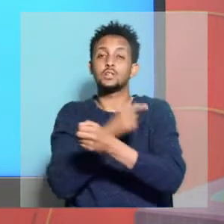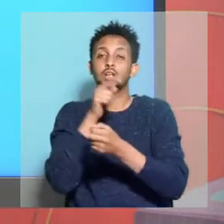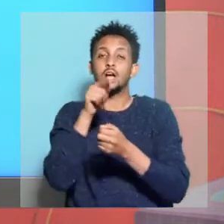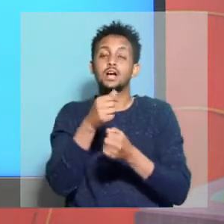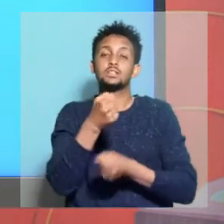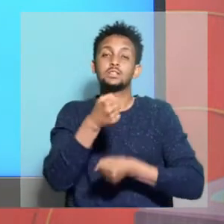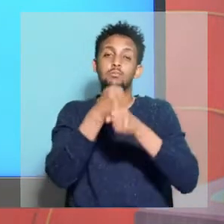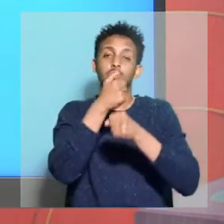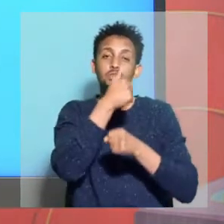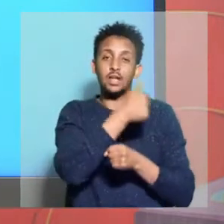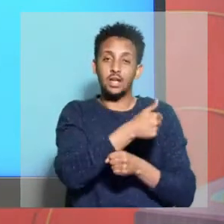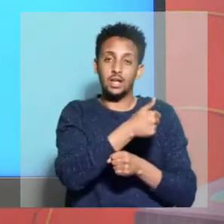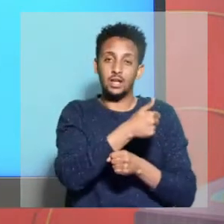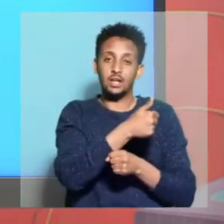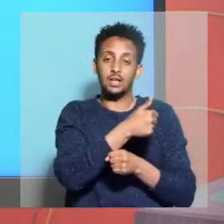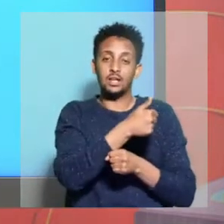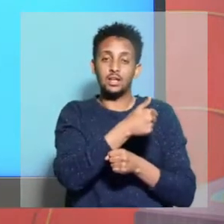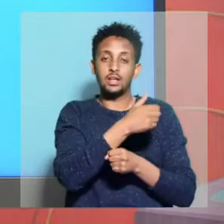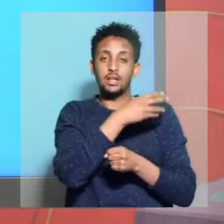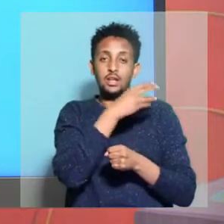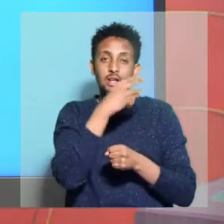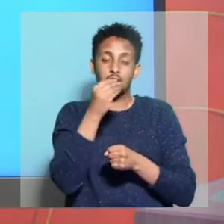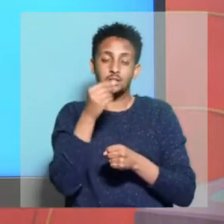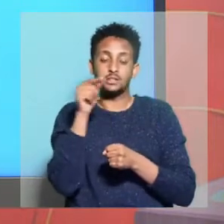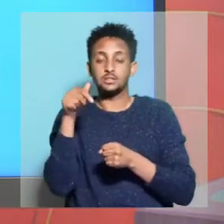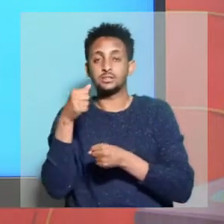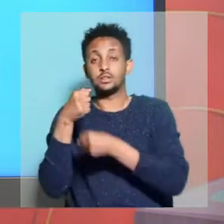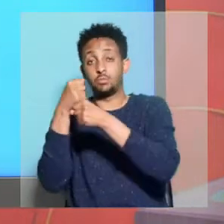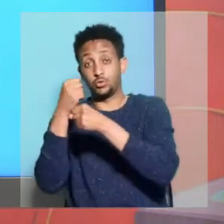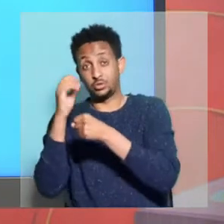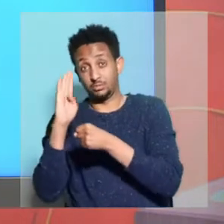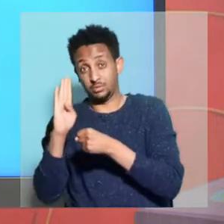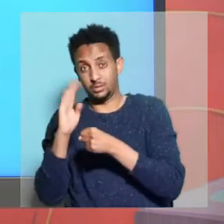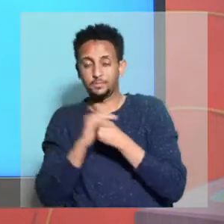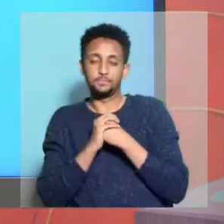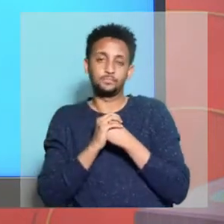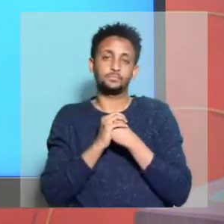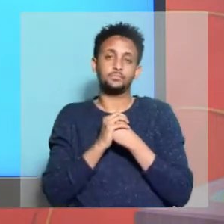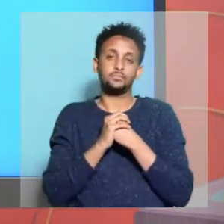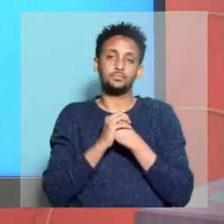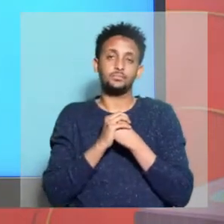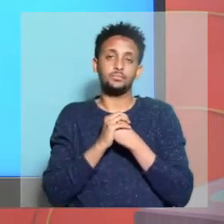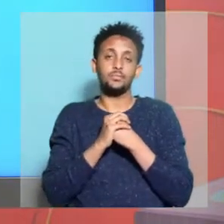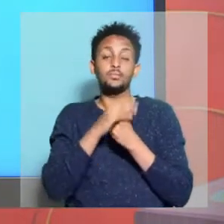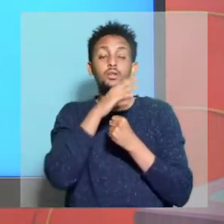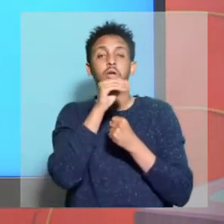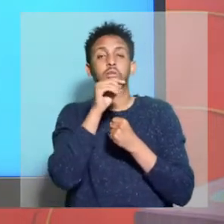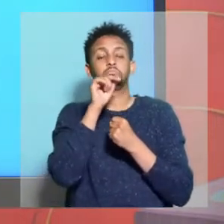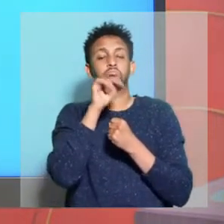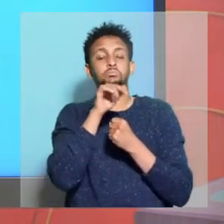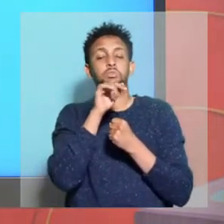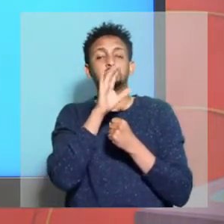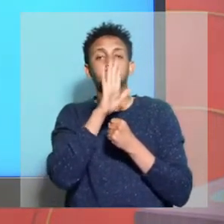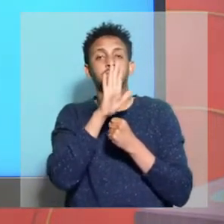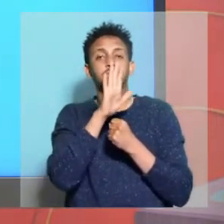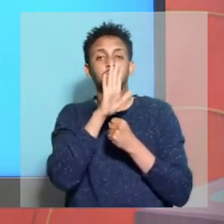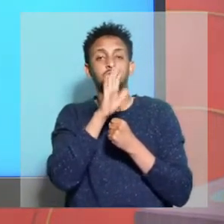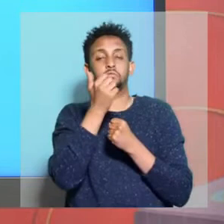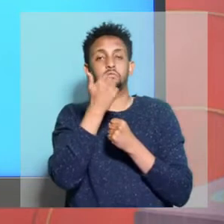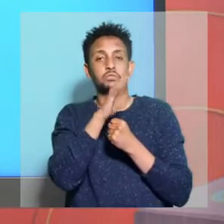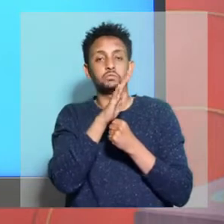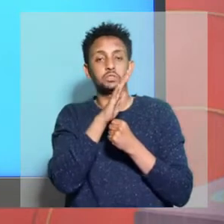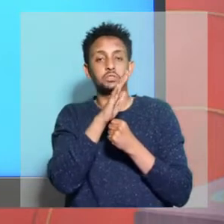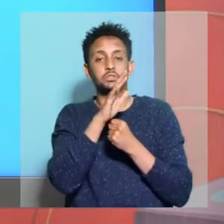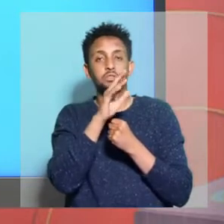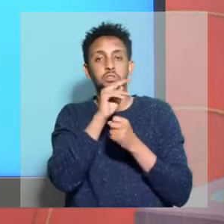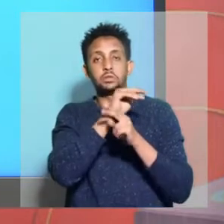at support A, here it's support A, and support B. And it is 50 meter,